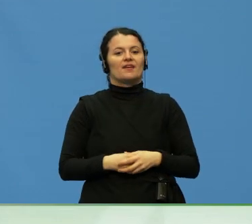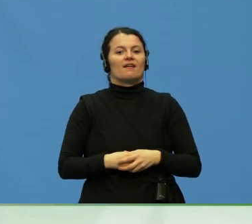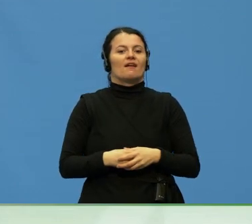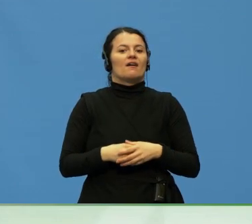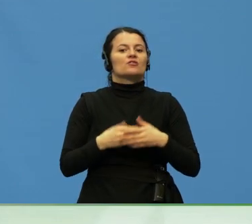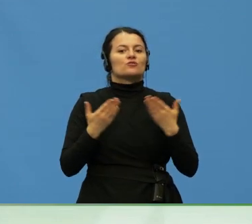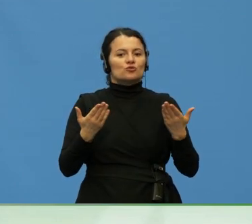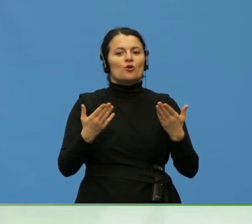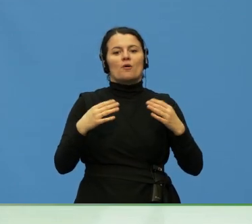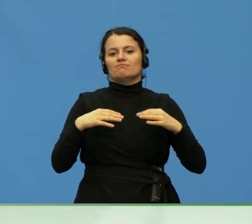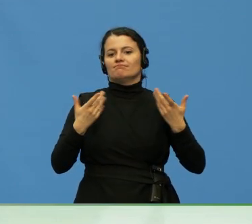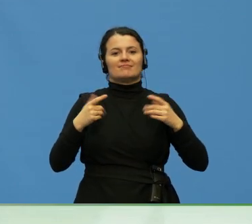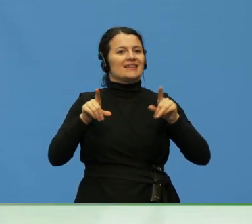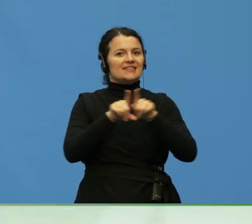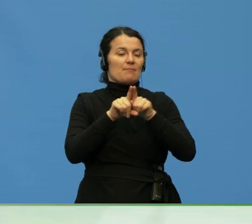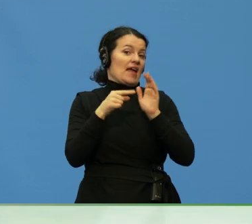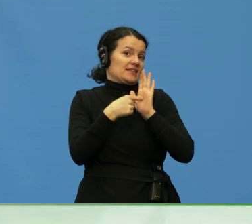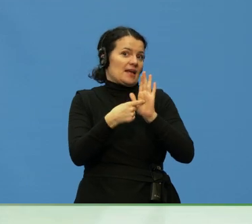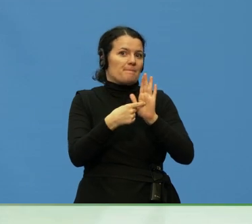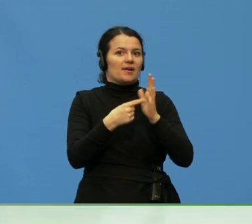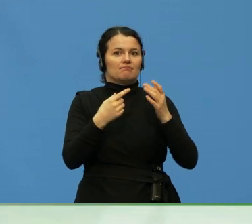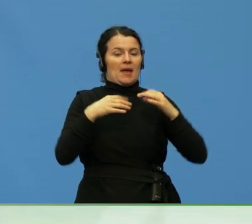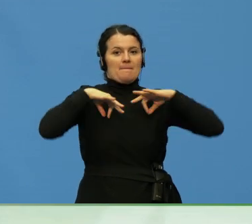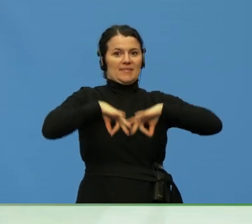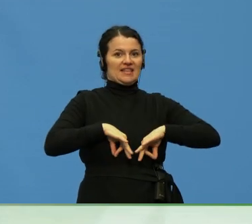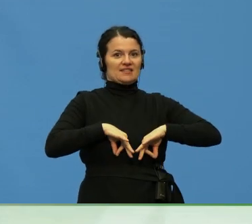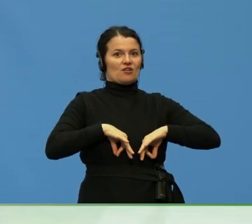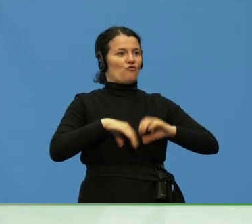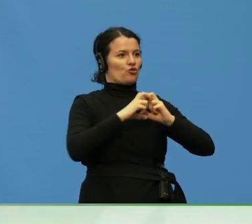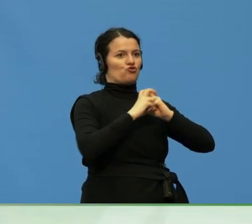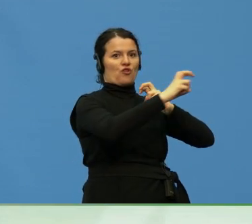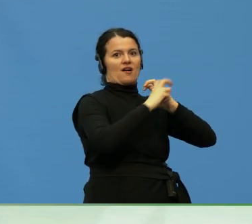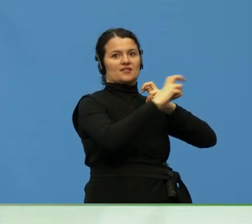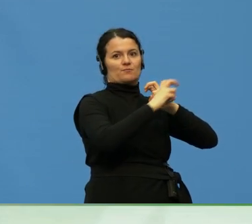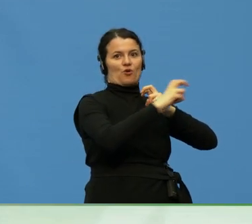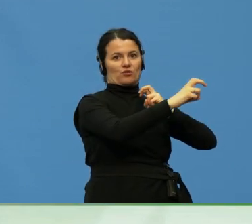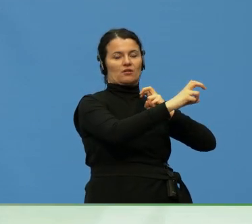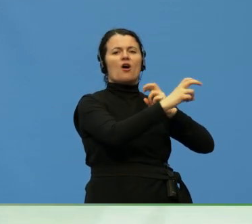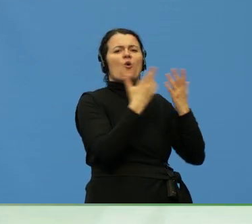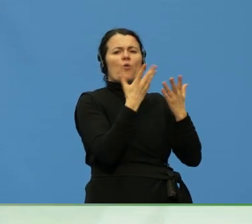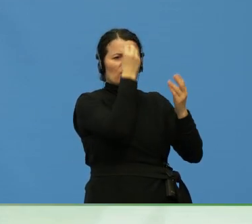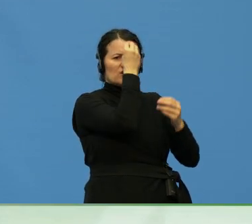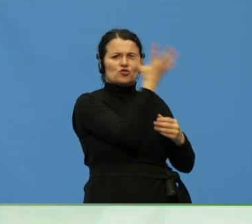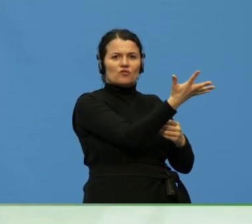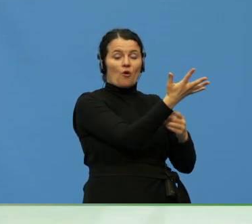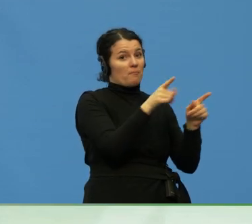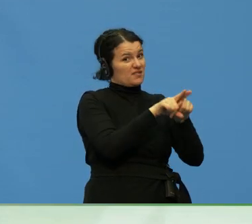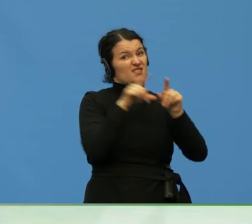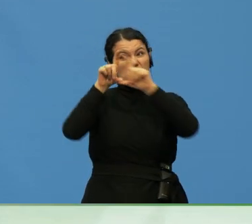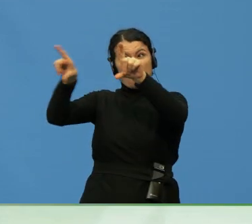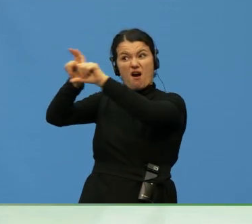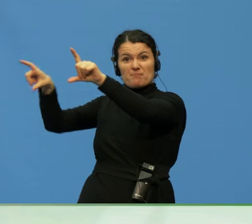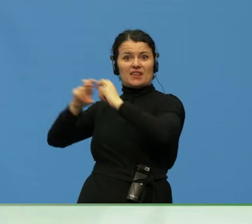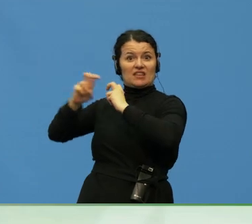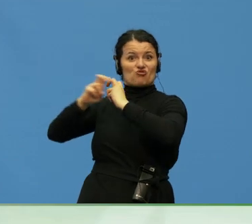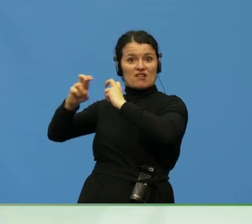the transport companies know. No? What did you do so that the transport minister knows? Right. Well, I mean, at the